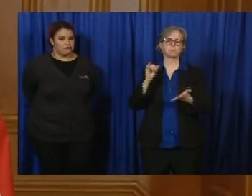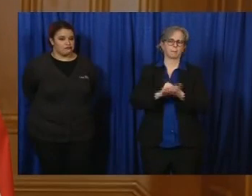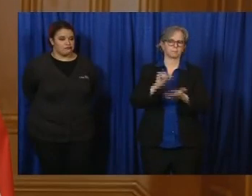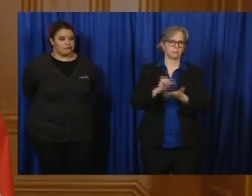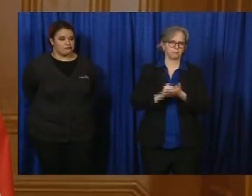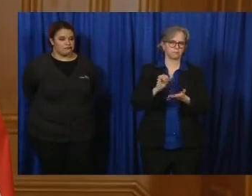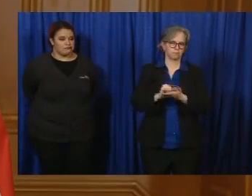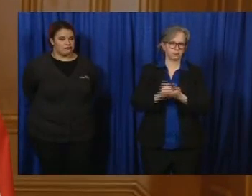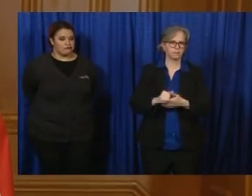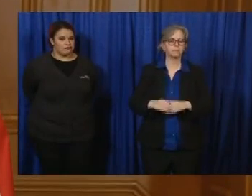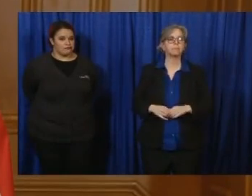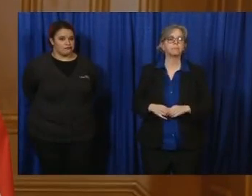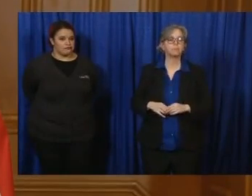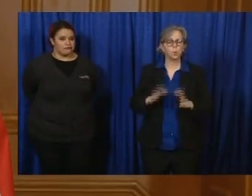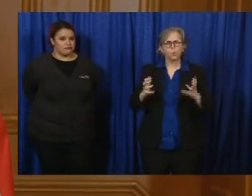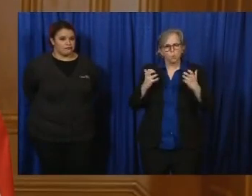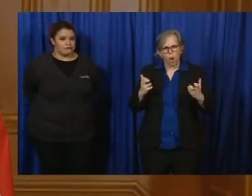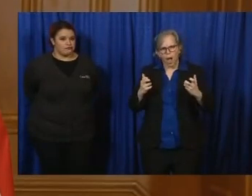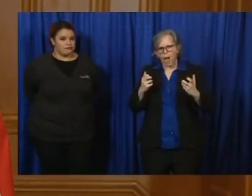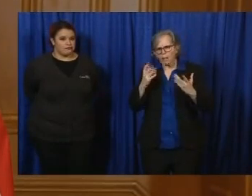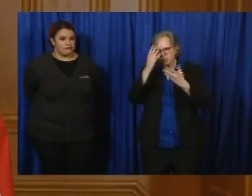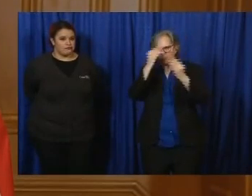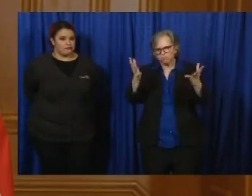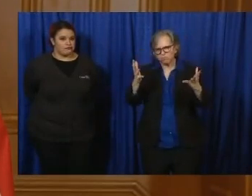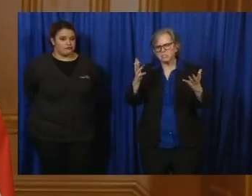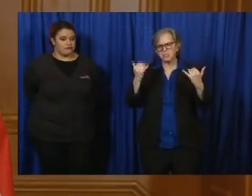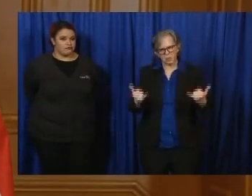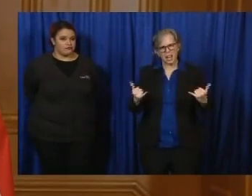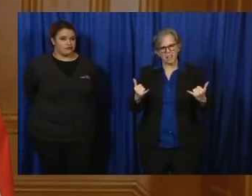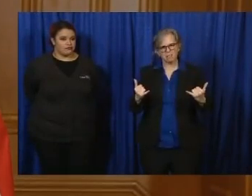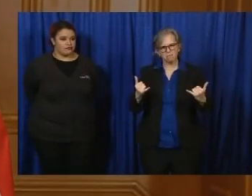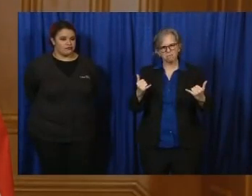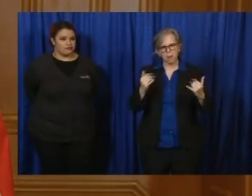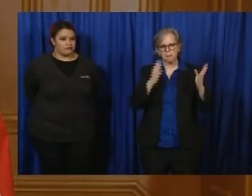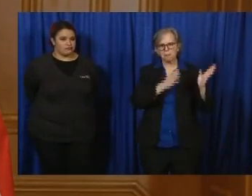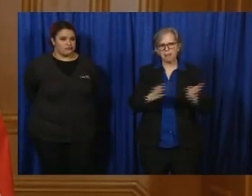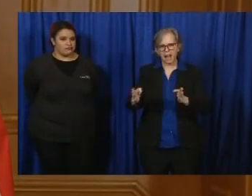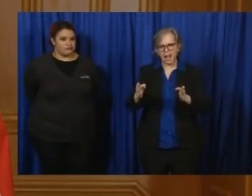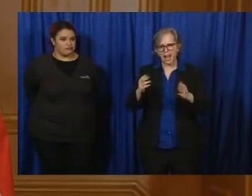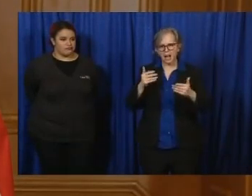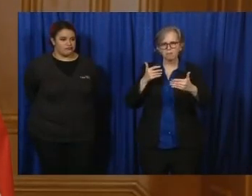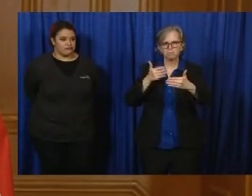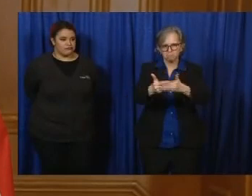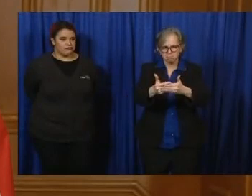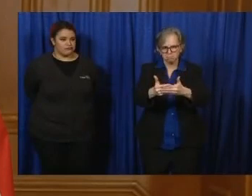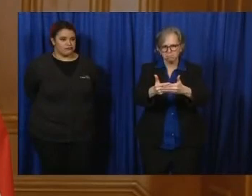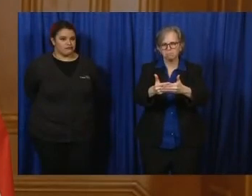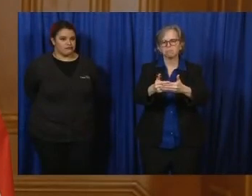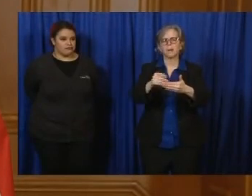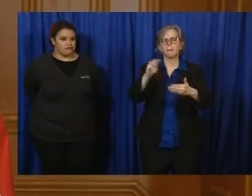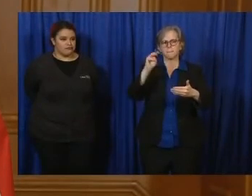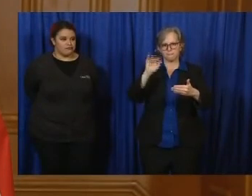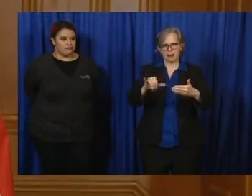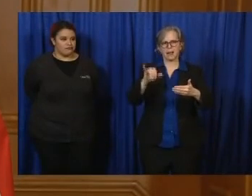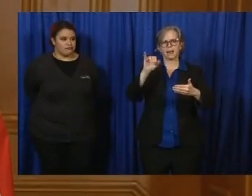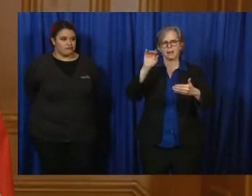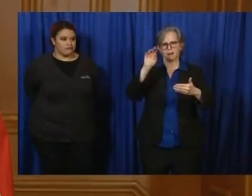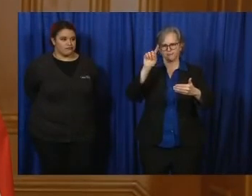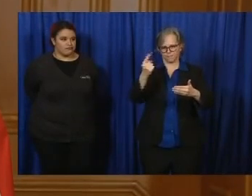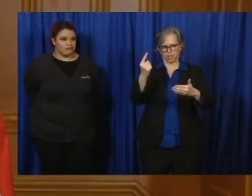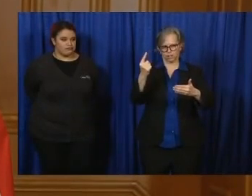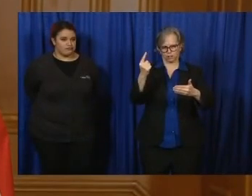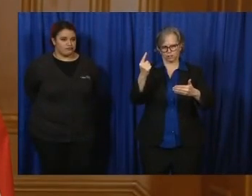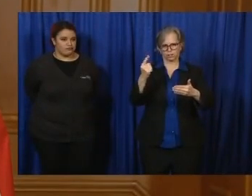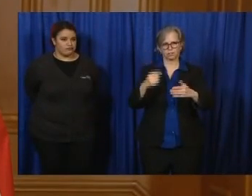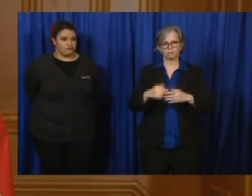everybody today, you can plan, you need to continue on the education until May 1. Is